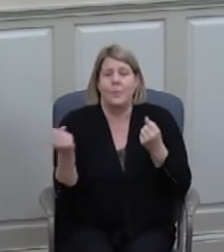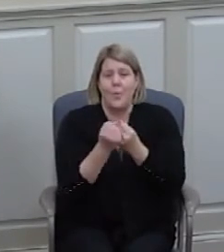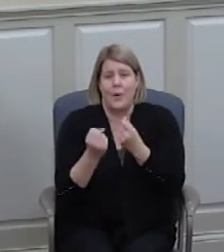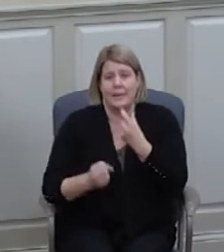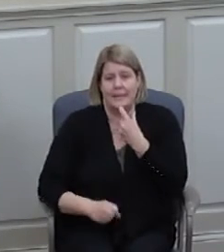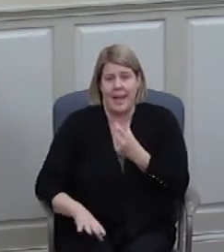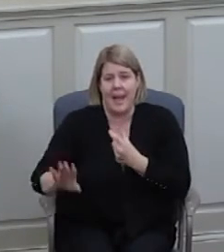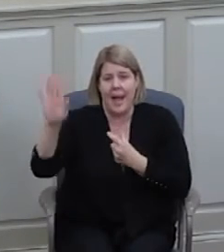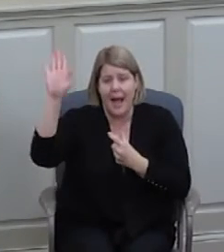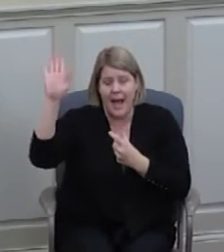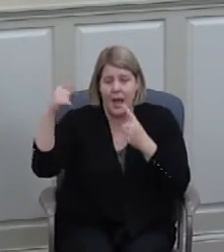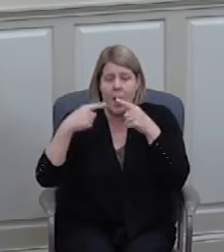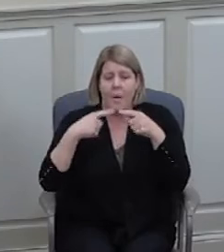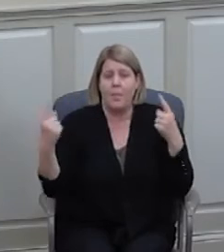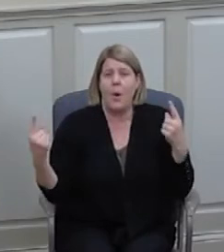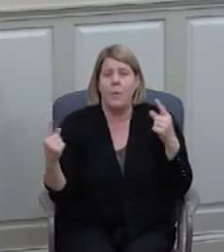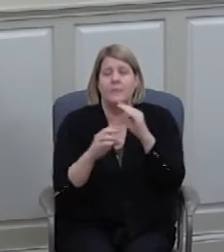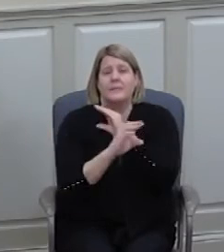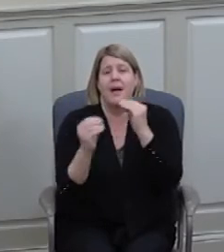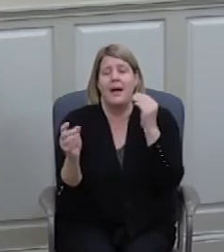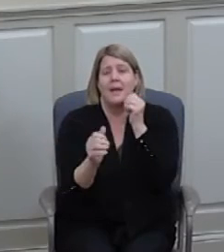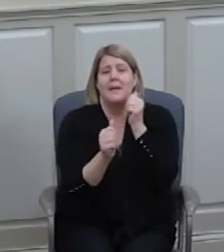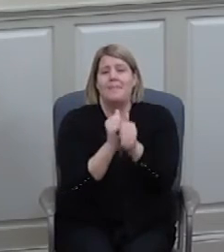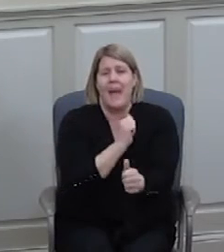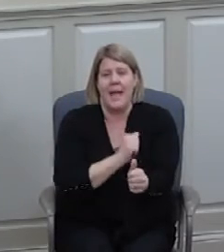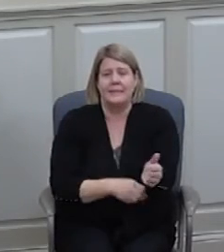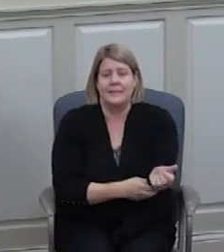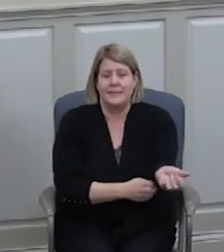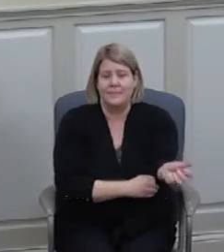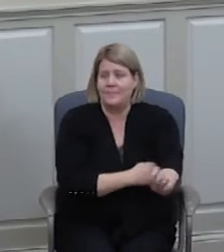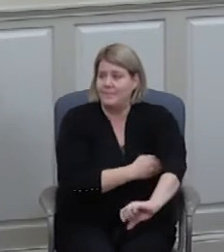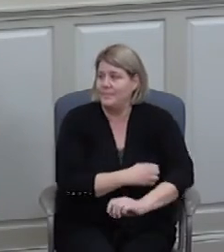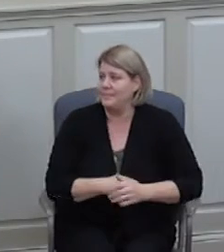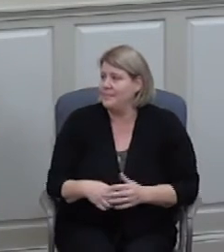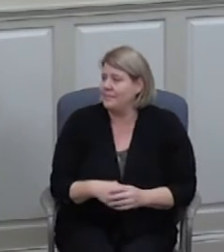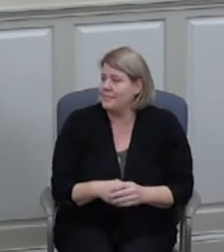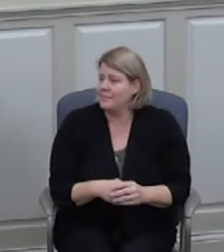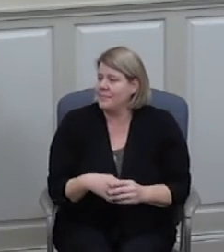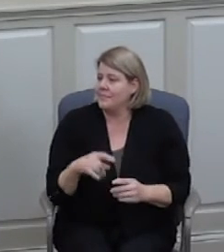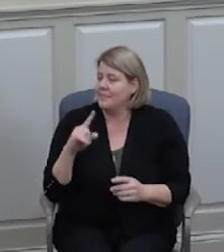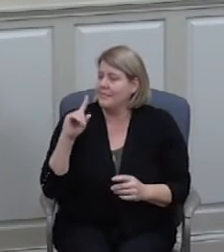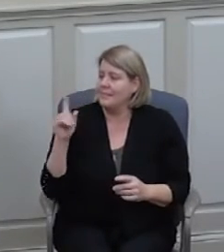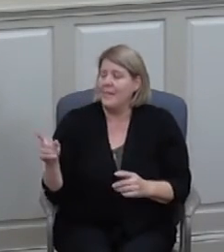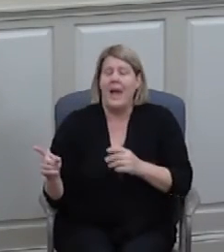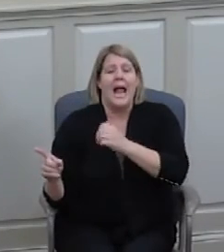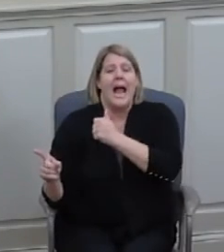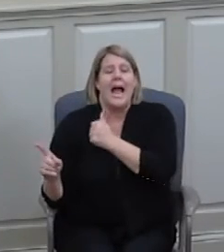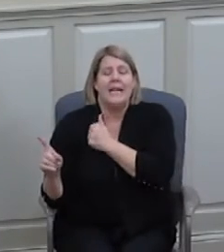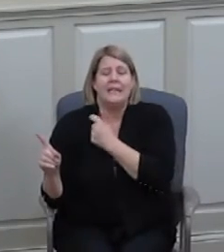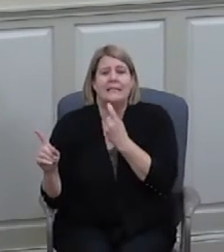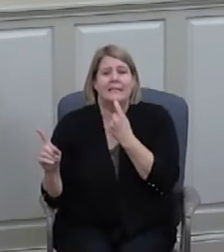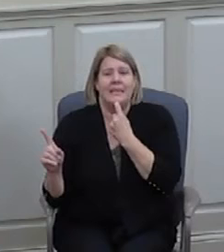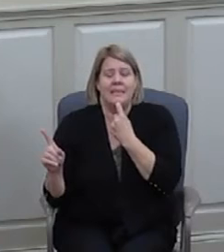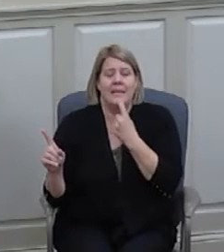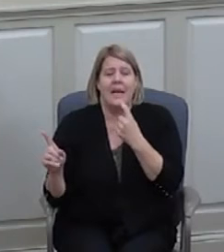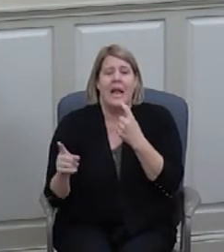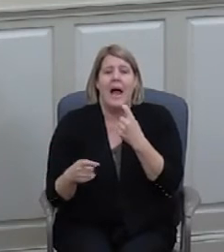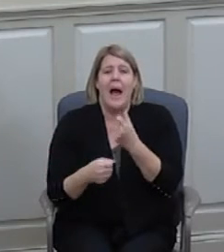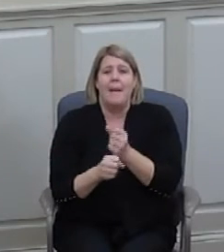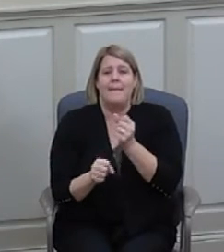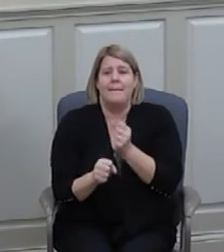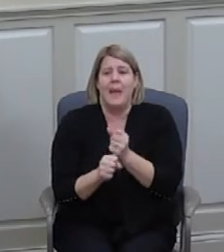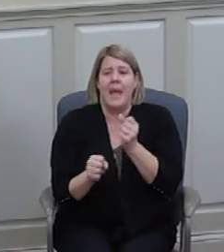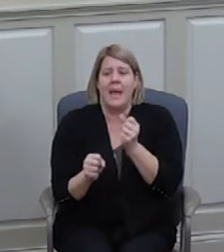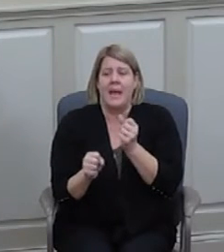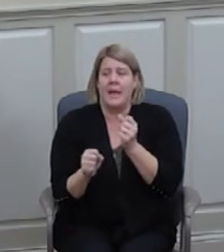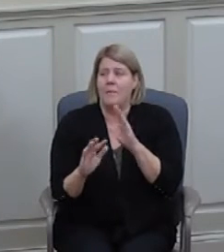Aye. Opposed, like sign. Motion carries. And then I move that we adjourn the